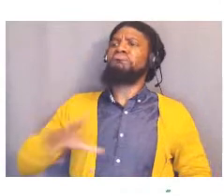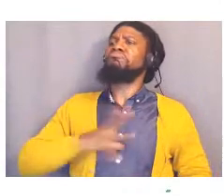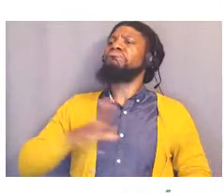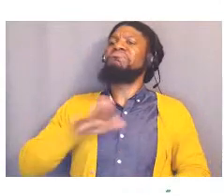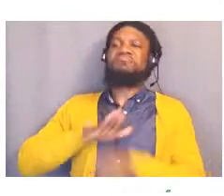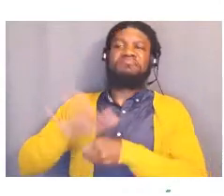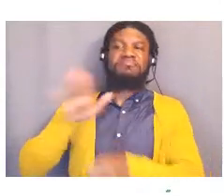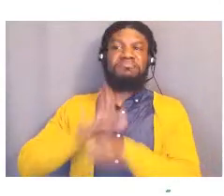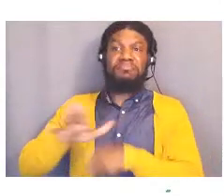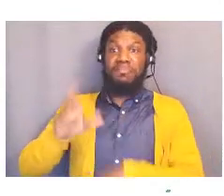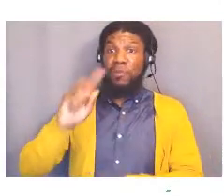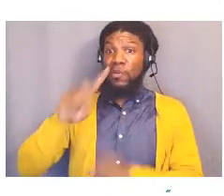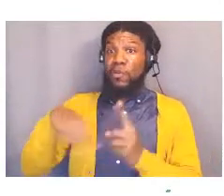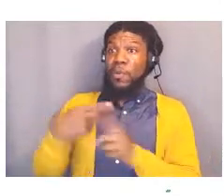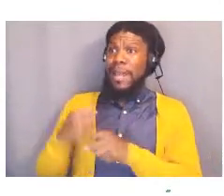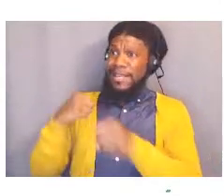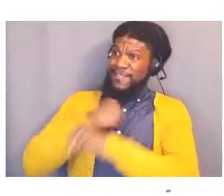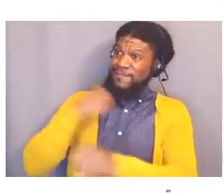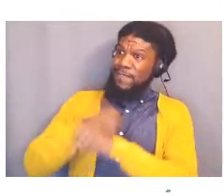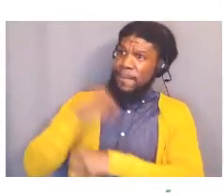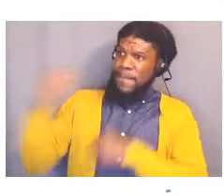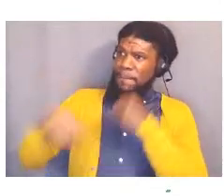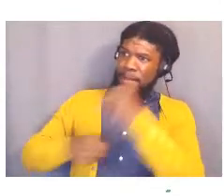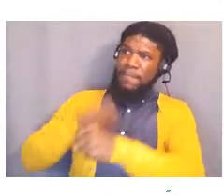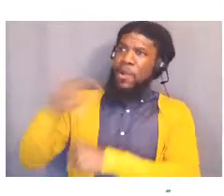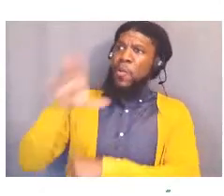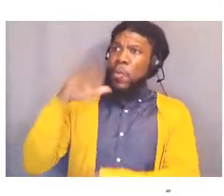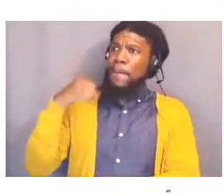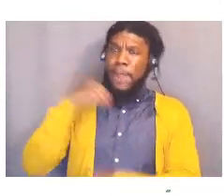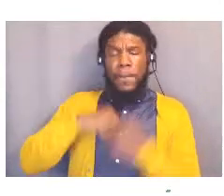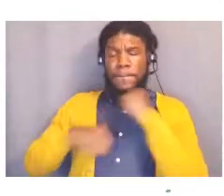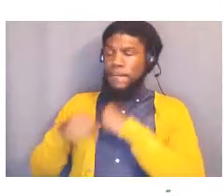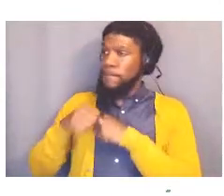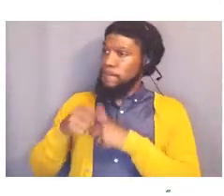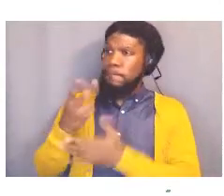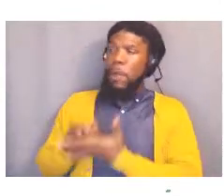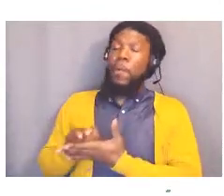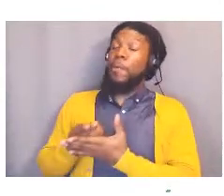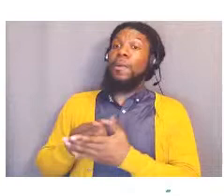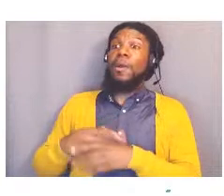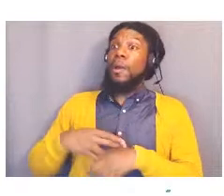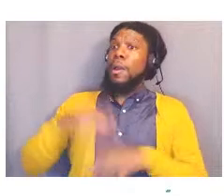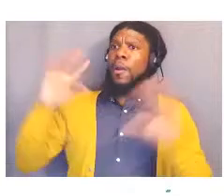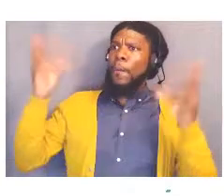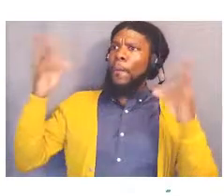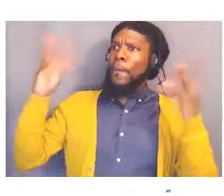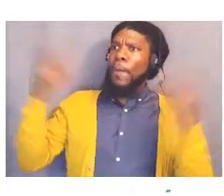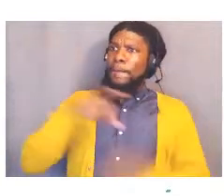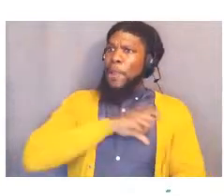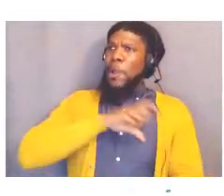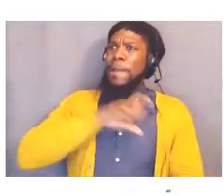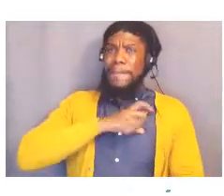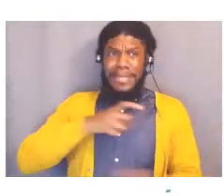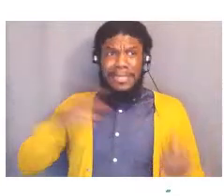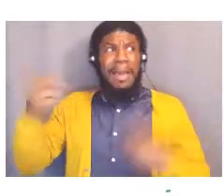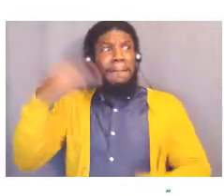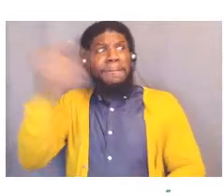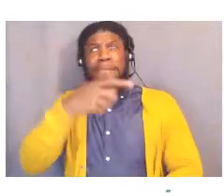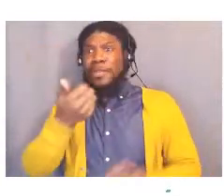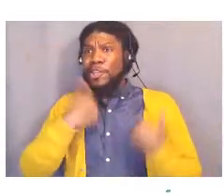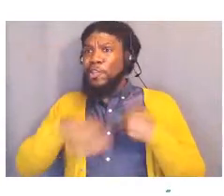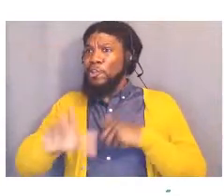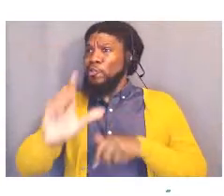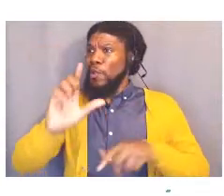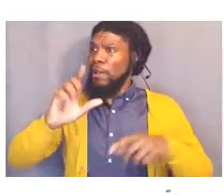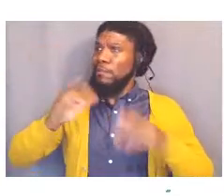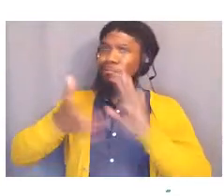a word once I lay my fist on you. Police, police, come and get this man. He trying to run the